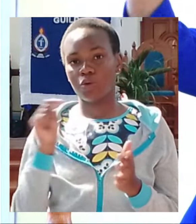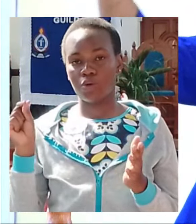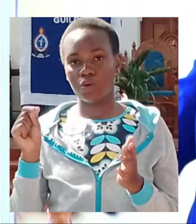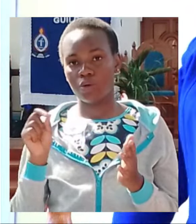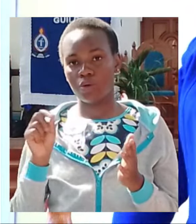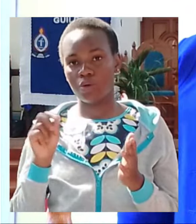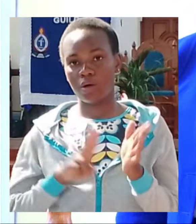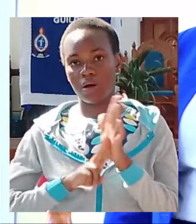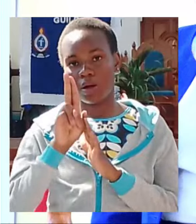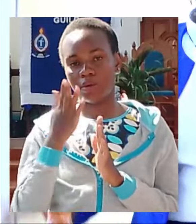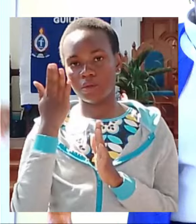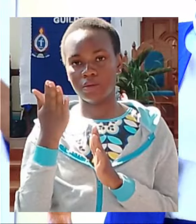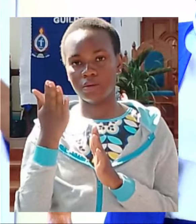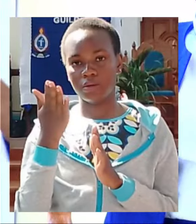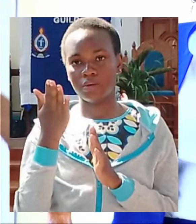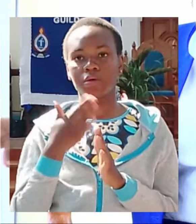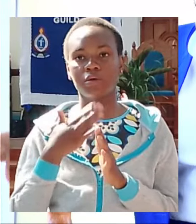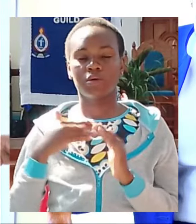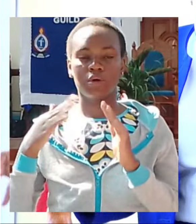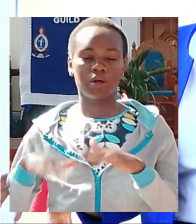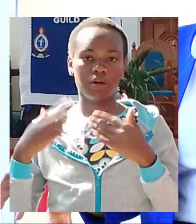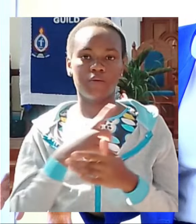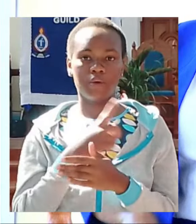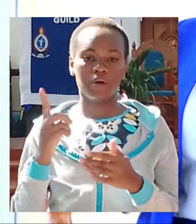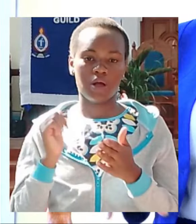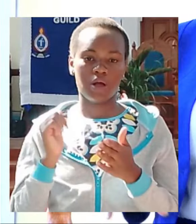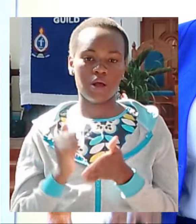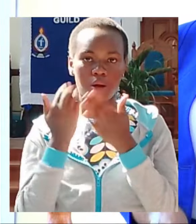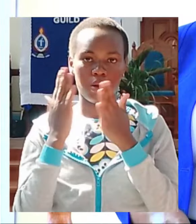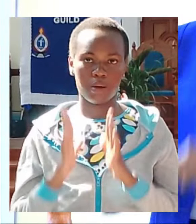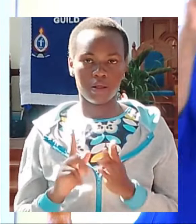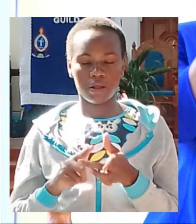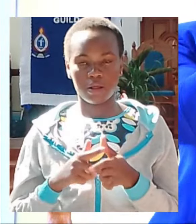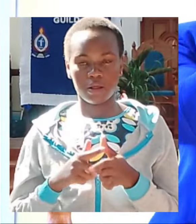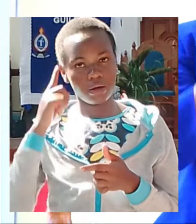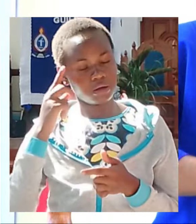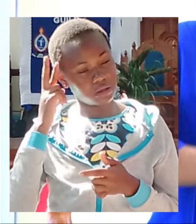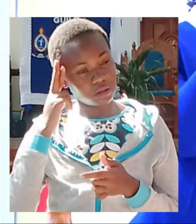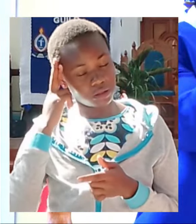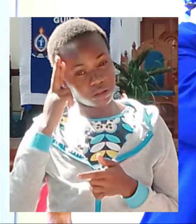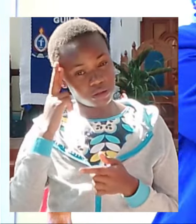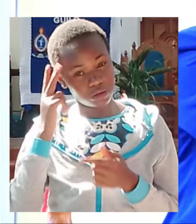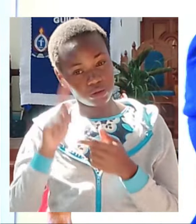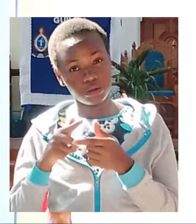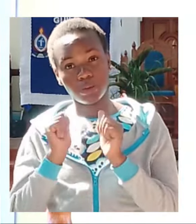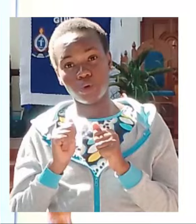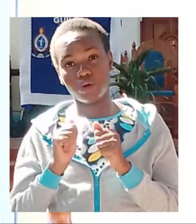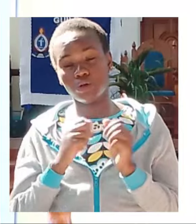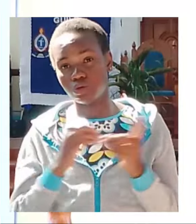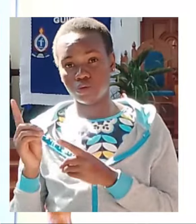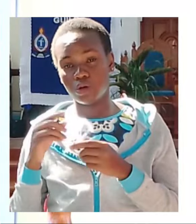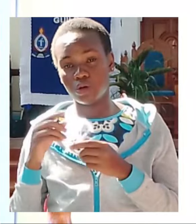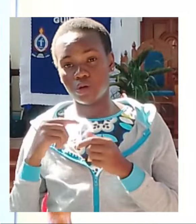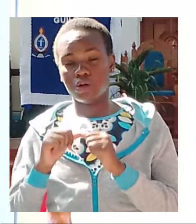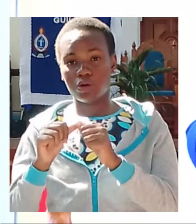was ascending to the Father, I will give you a helper. Reason being, he knew we can never be able to continue